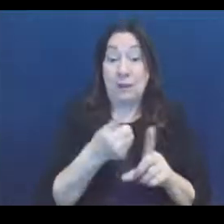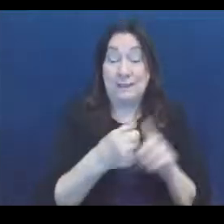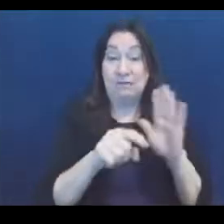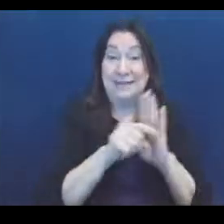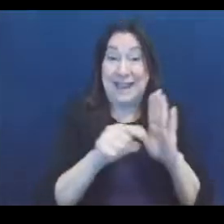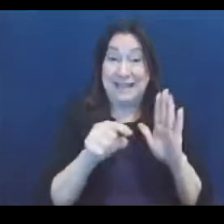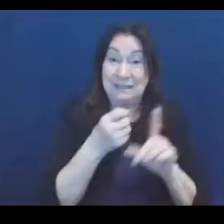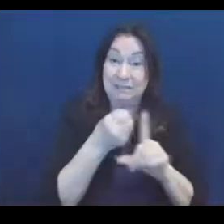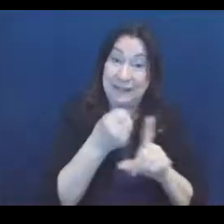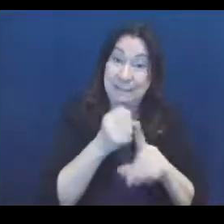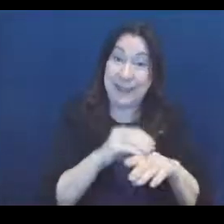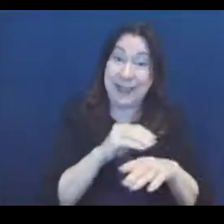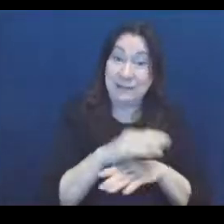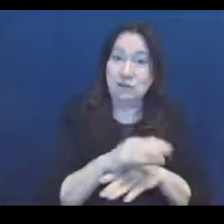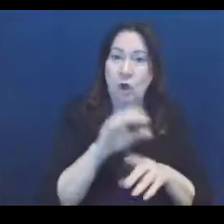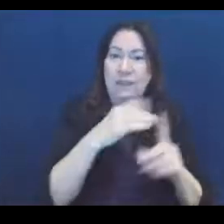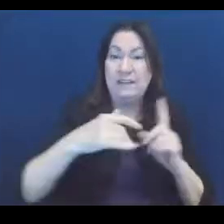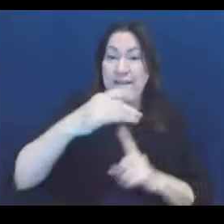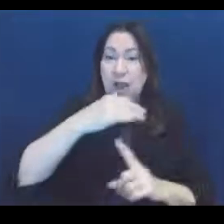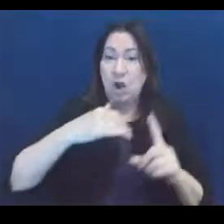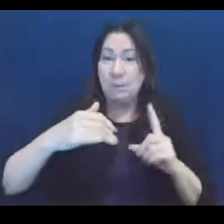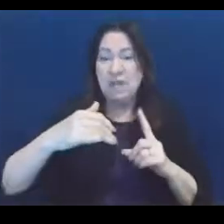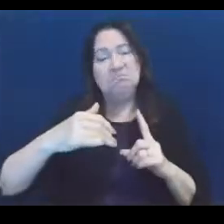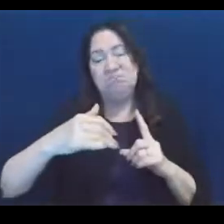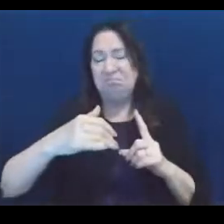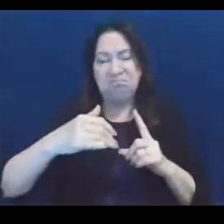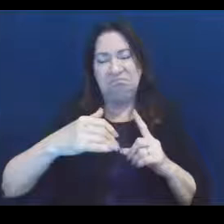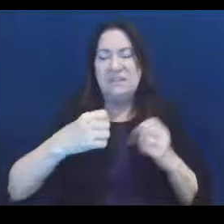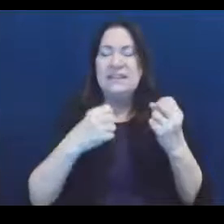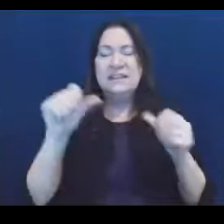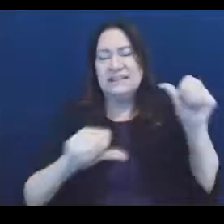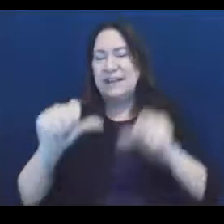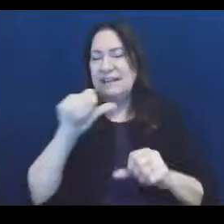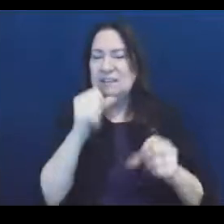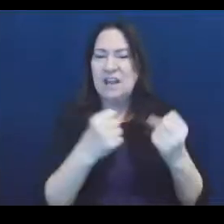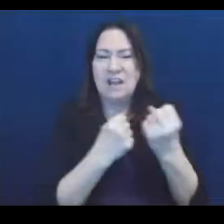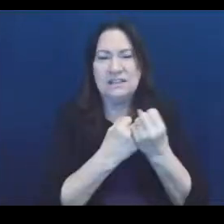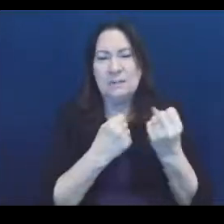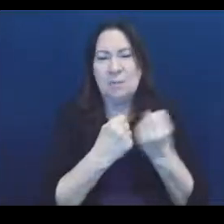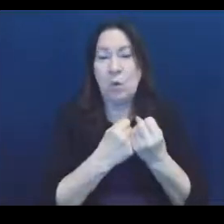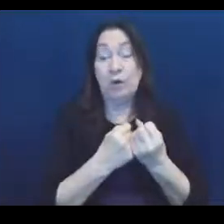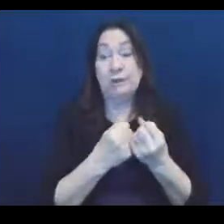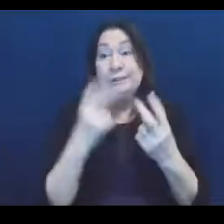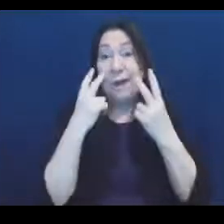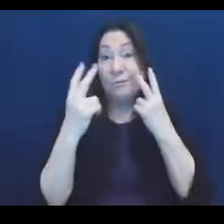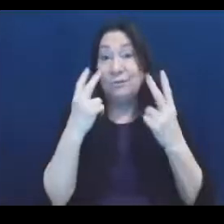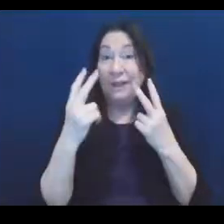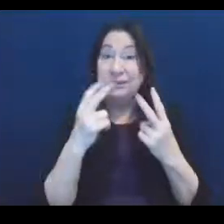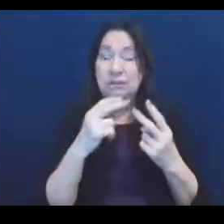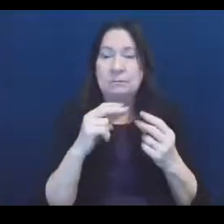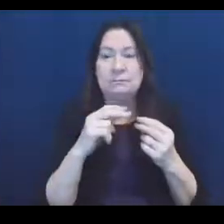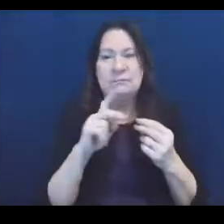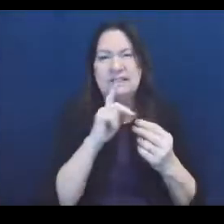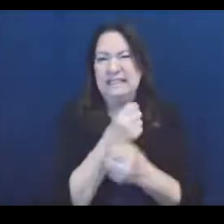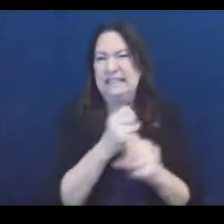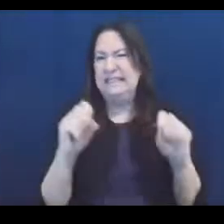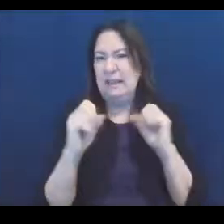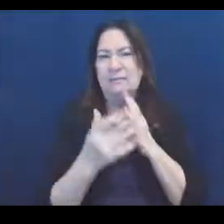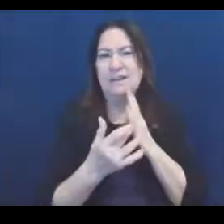on the environment is really not supported by science or even by just local observations. So it's a completely safe technology.